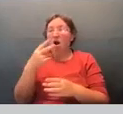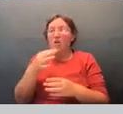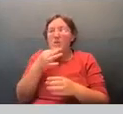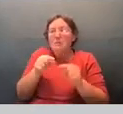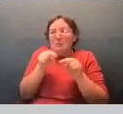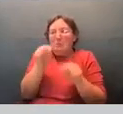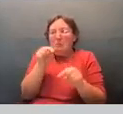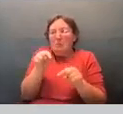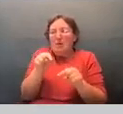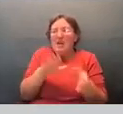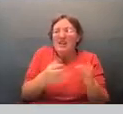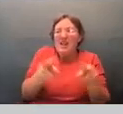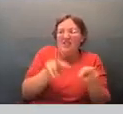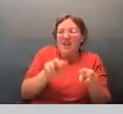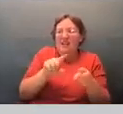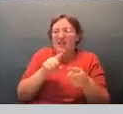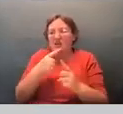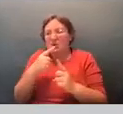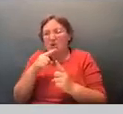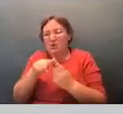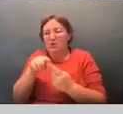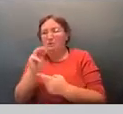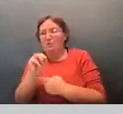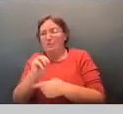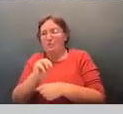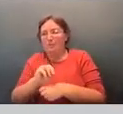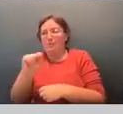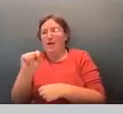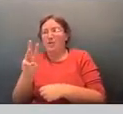only about 132 miles away from each other.